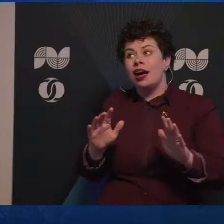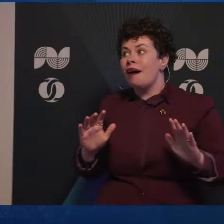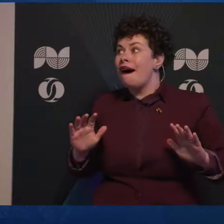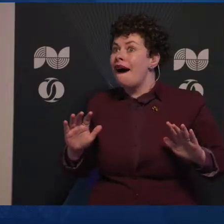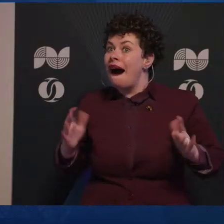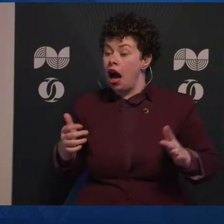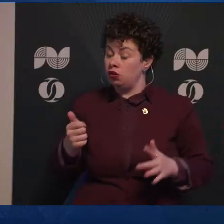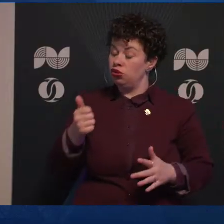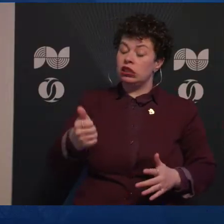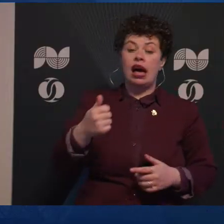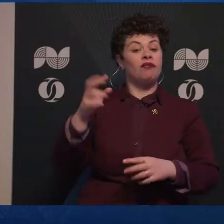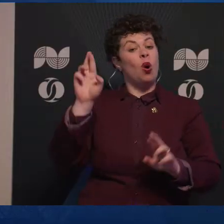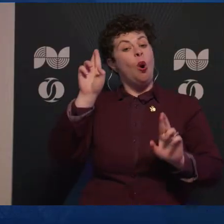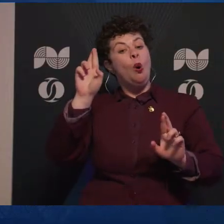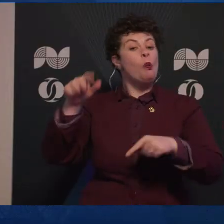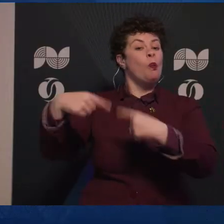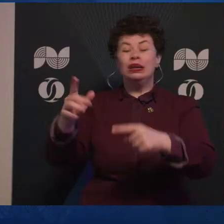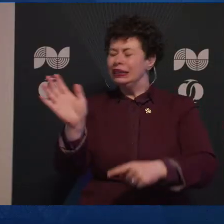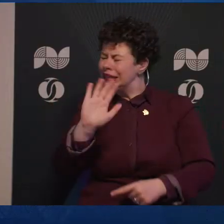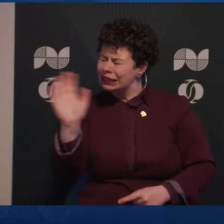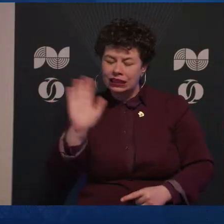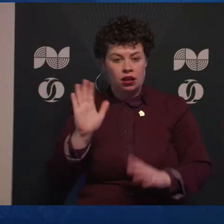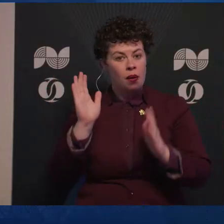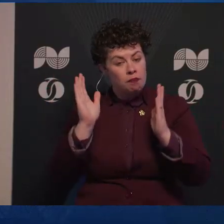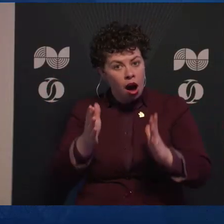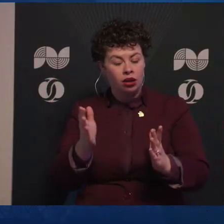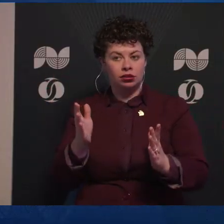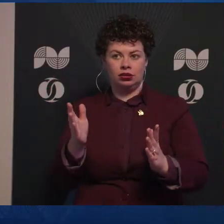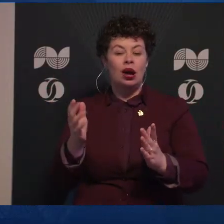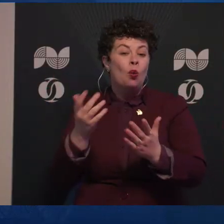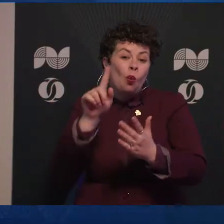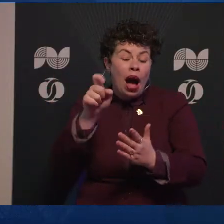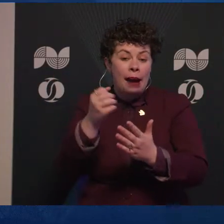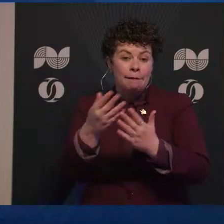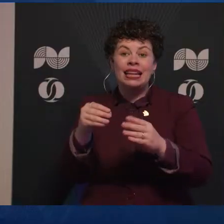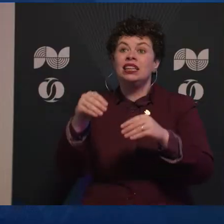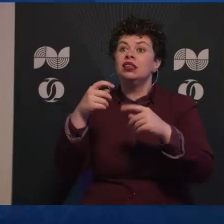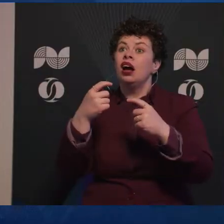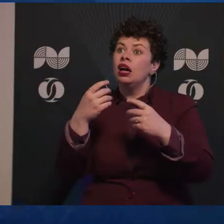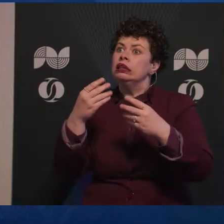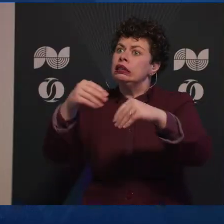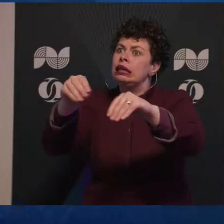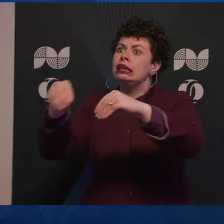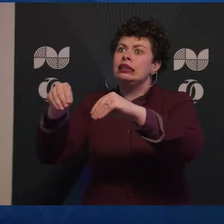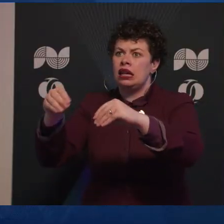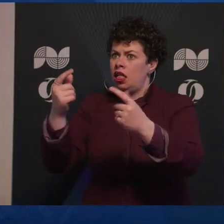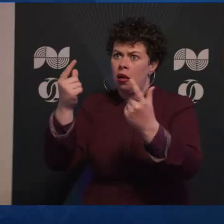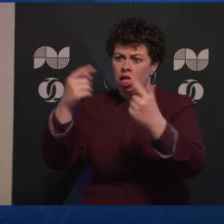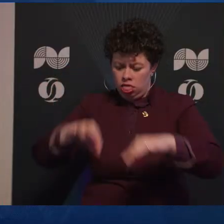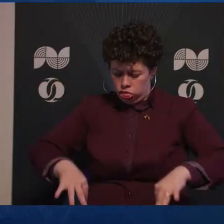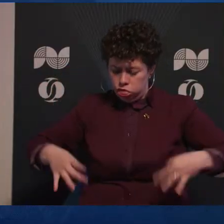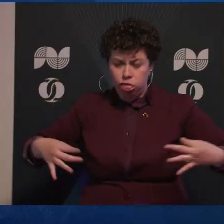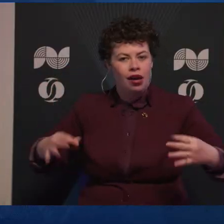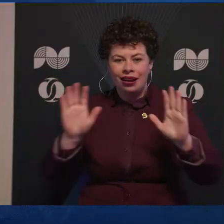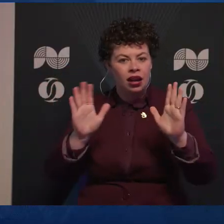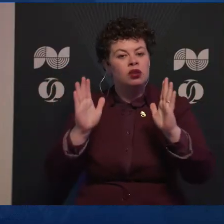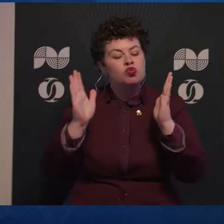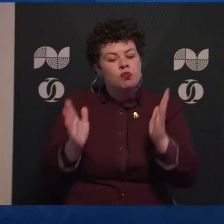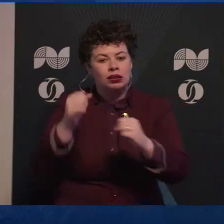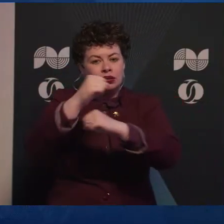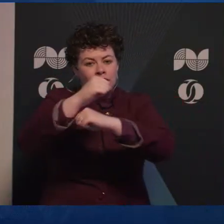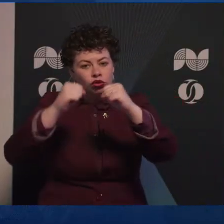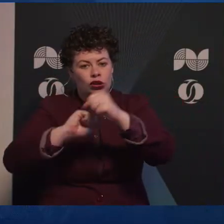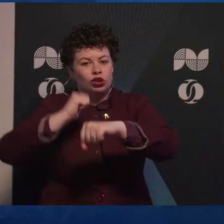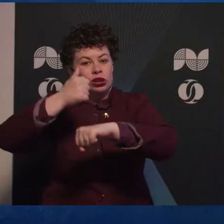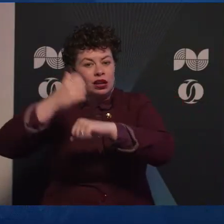won't happen just through, because there's too many market failures. It won't happen just through firms competing by itself. You need infrastructure, as I said earlier, you need